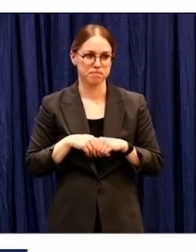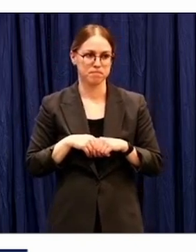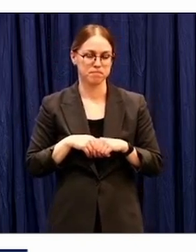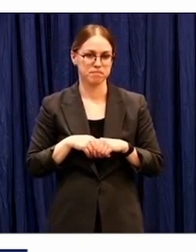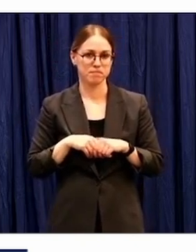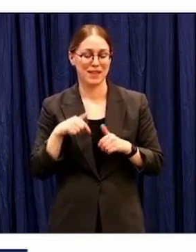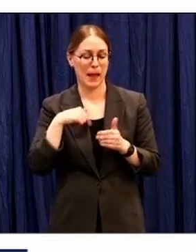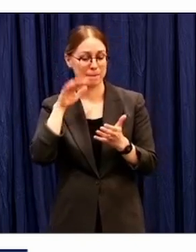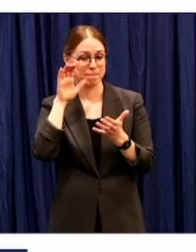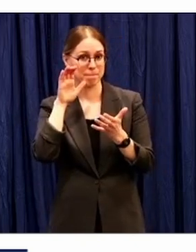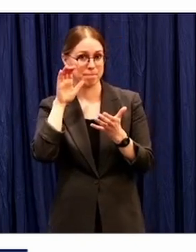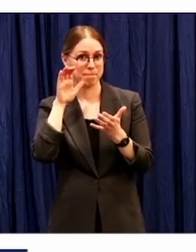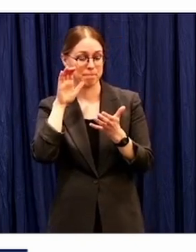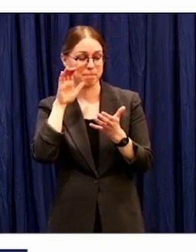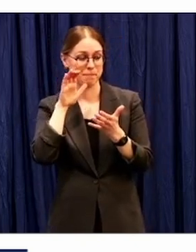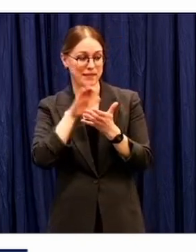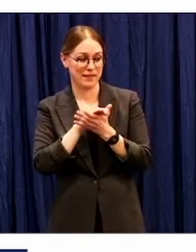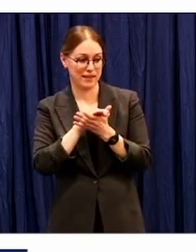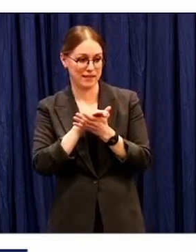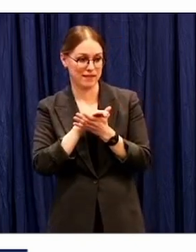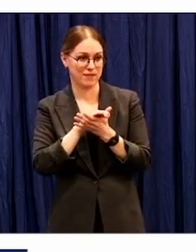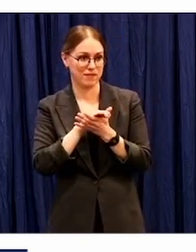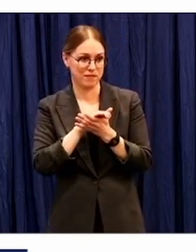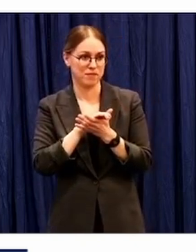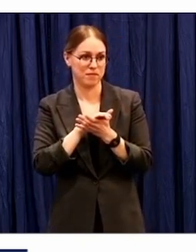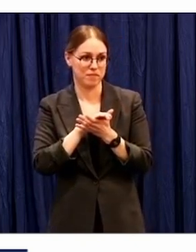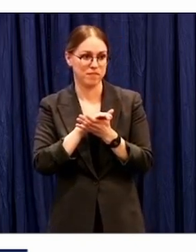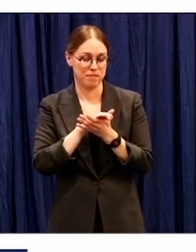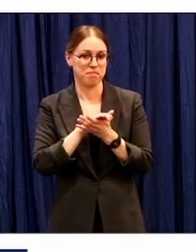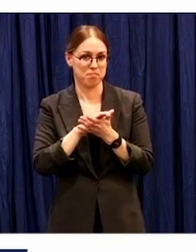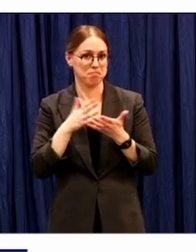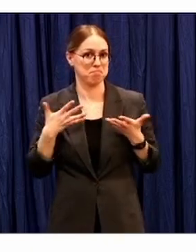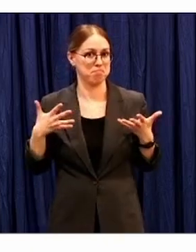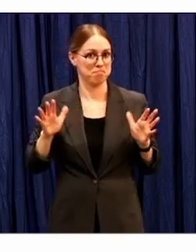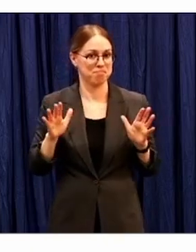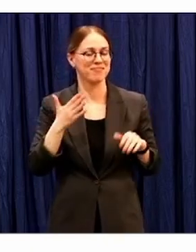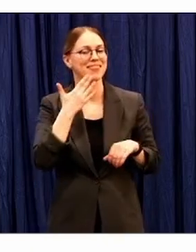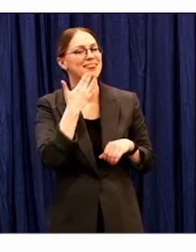And I believe at this point it's back to Amy. Thank you, Dana.